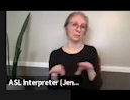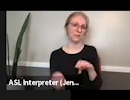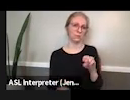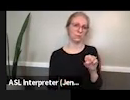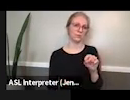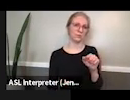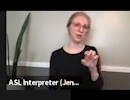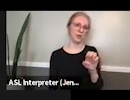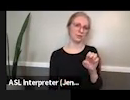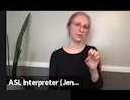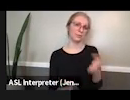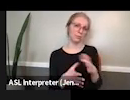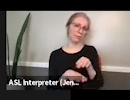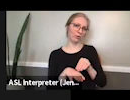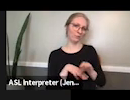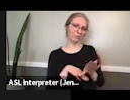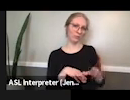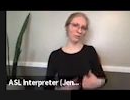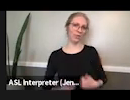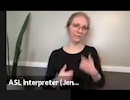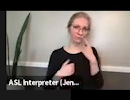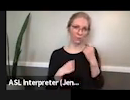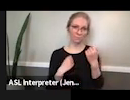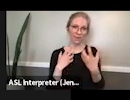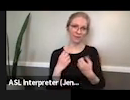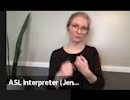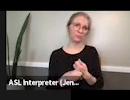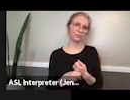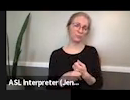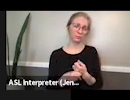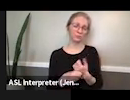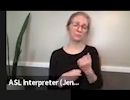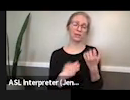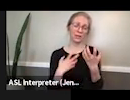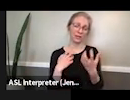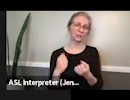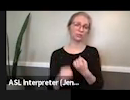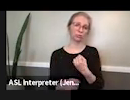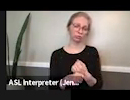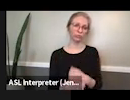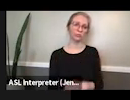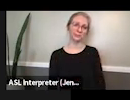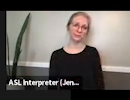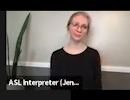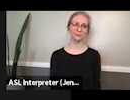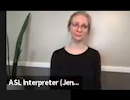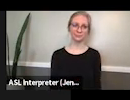primary influence in their lives for years and years.